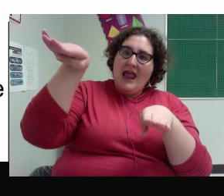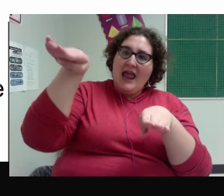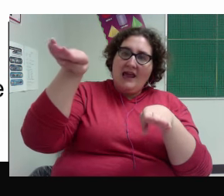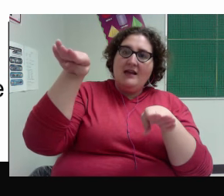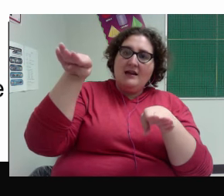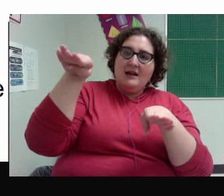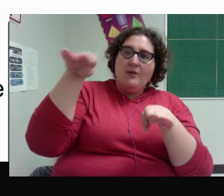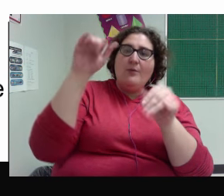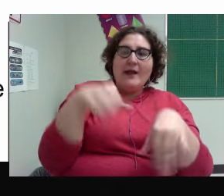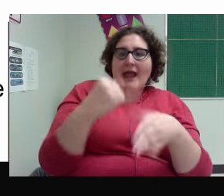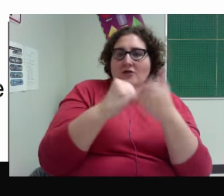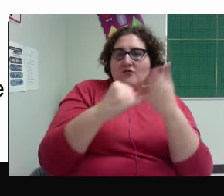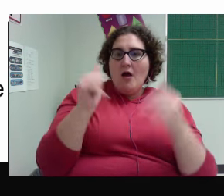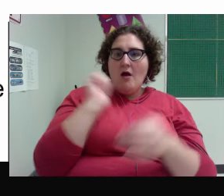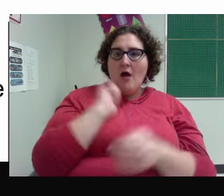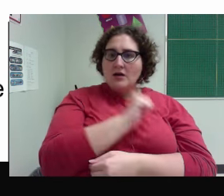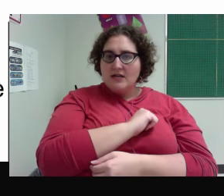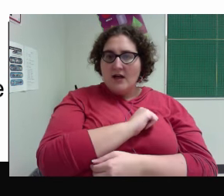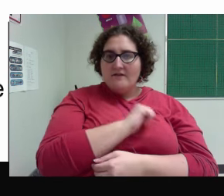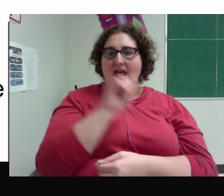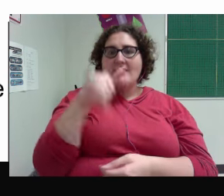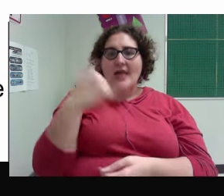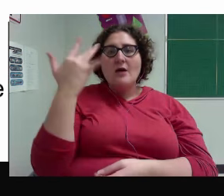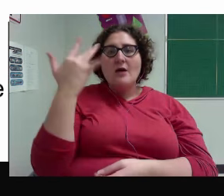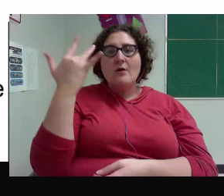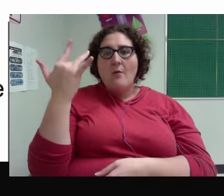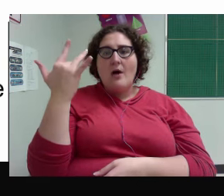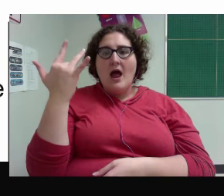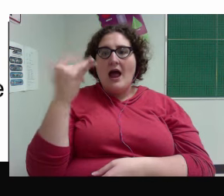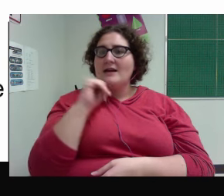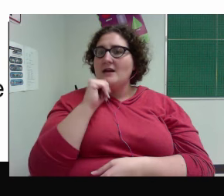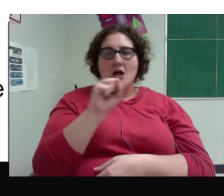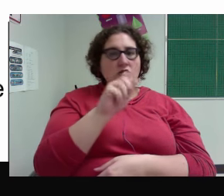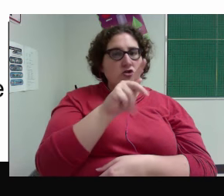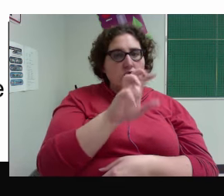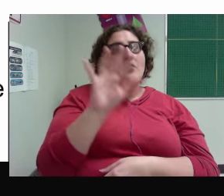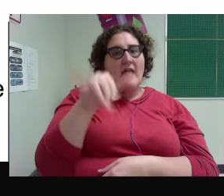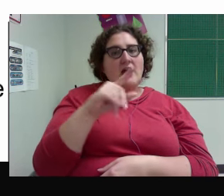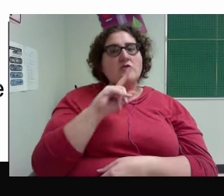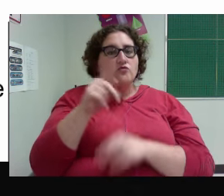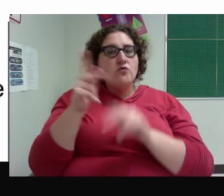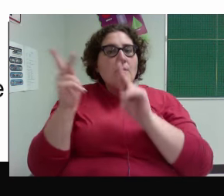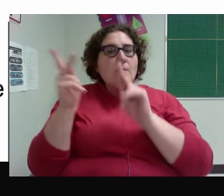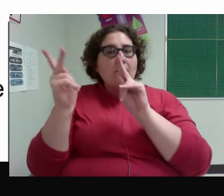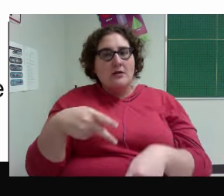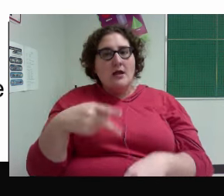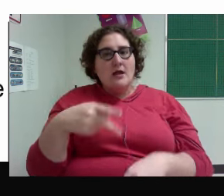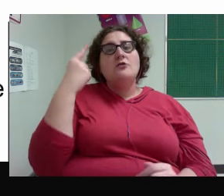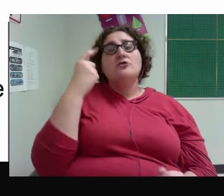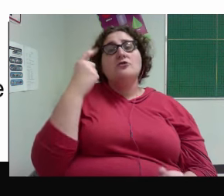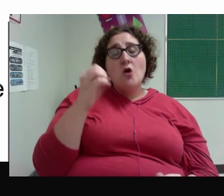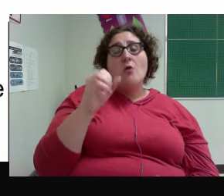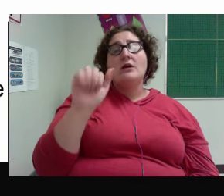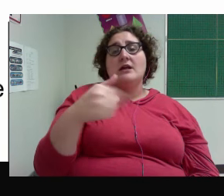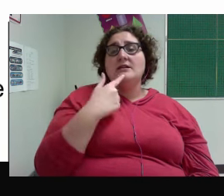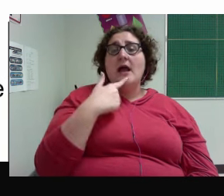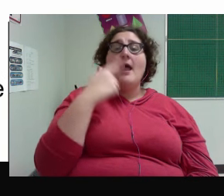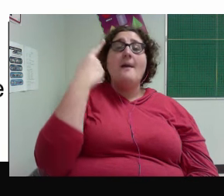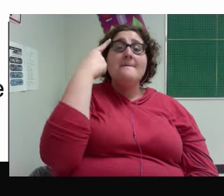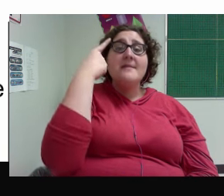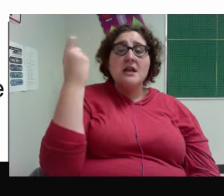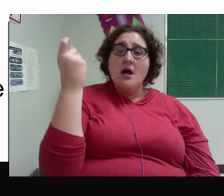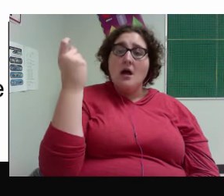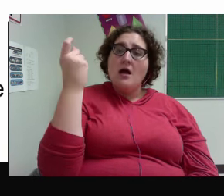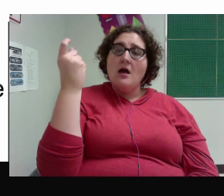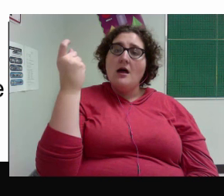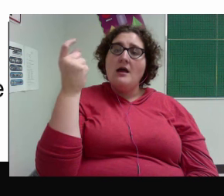in for us. We can draw it in, and they're actually parallel to each other. So we can say because